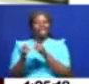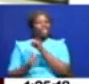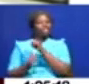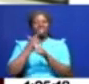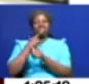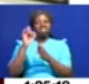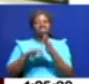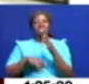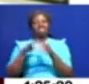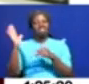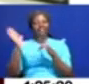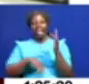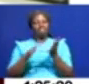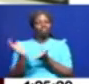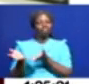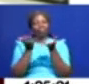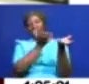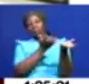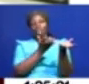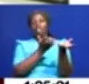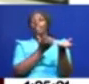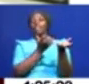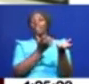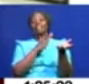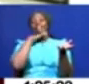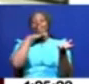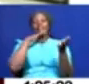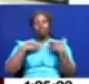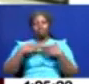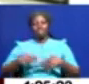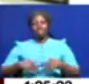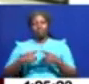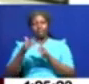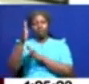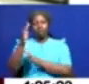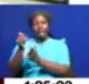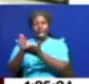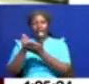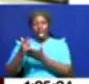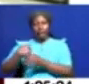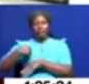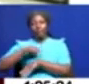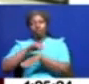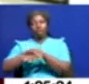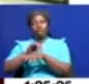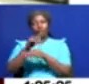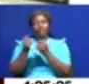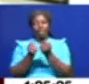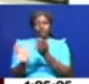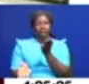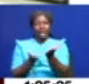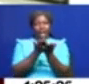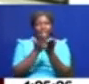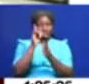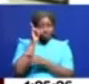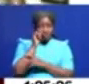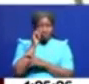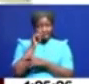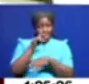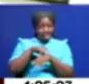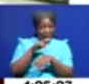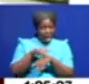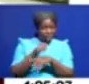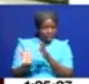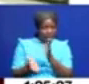Mungu akatujalia tukapata gari moja. Tukafika Mombasa. Bila tulifika Mombasa, gari moja